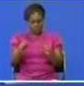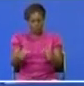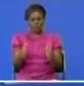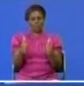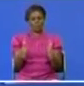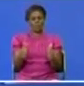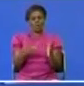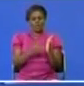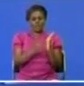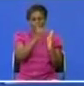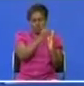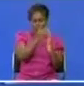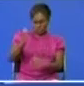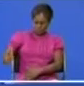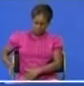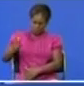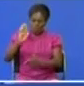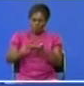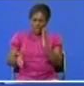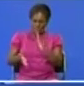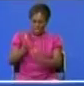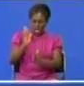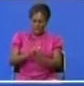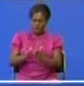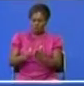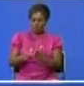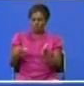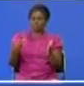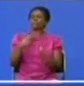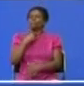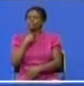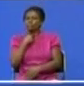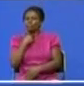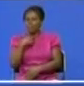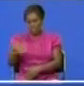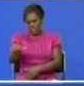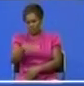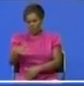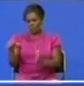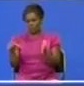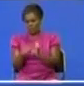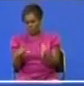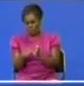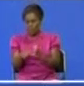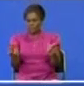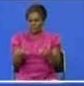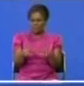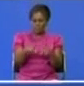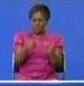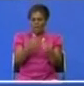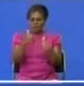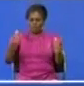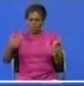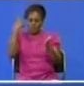with the development of the railway without getting itself into a fix, both from an environmental standpoint as well as avoiding a